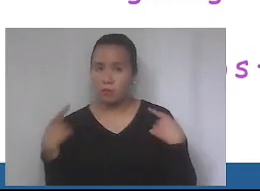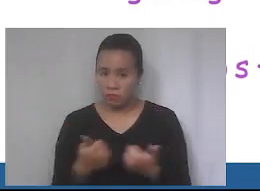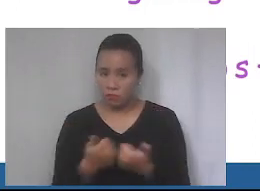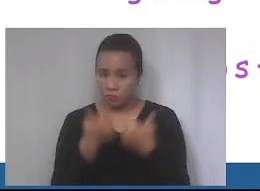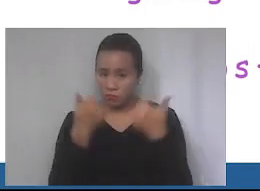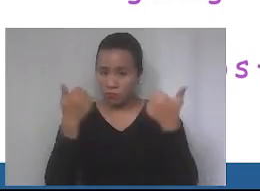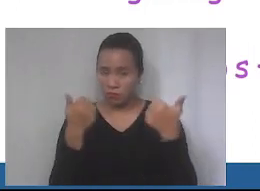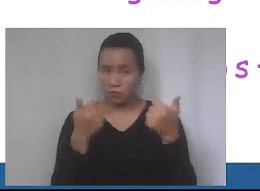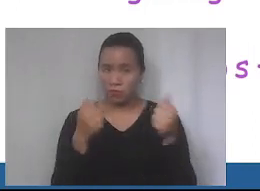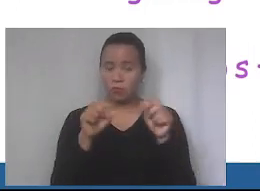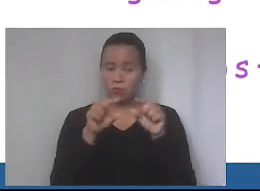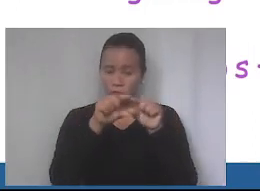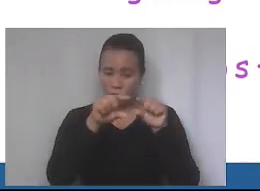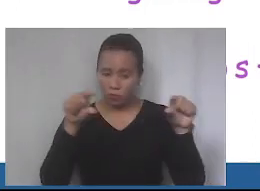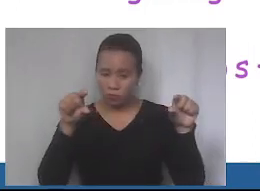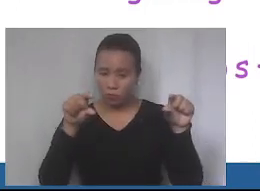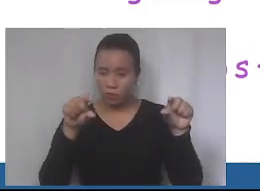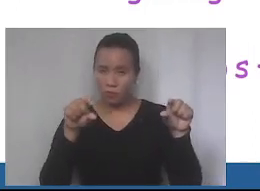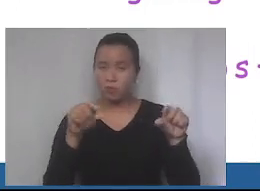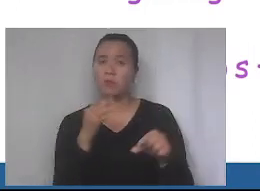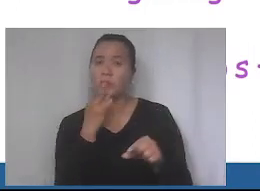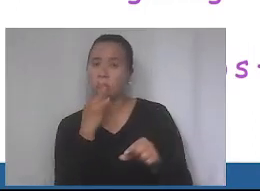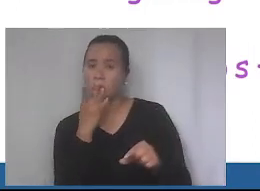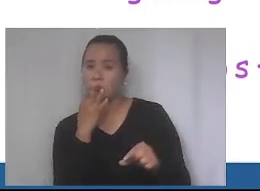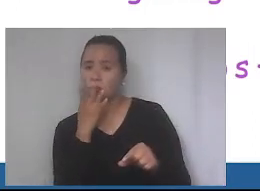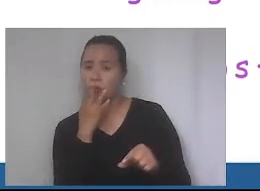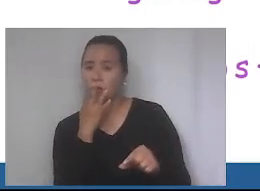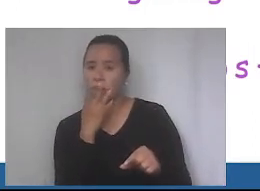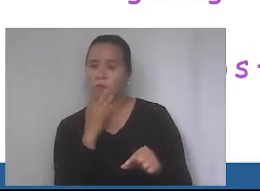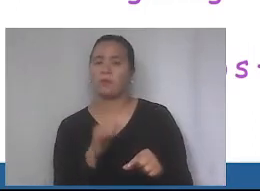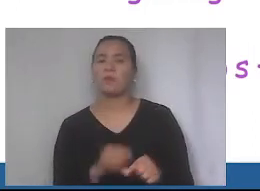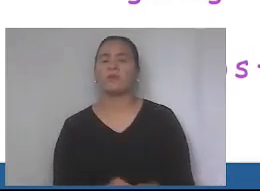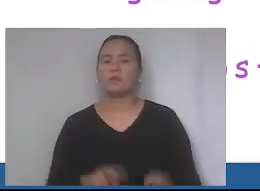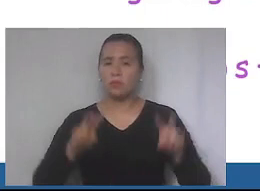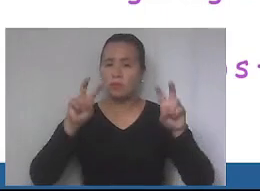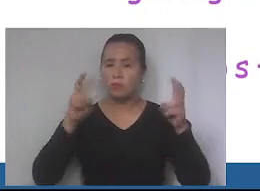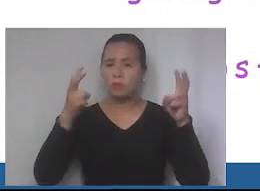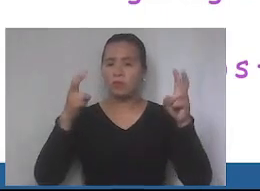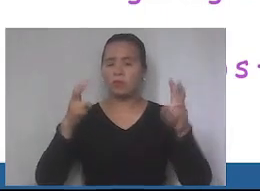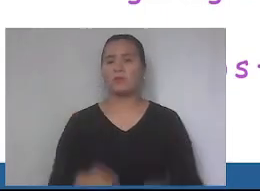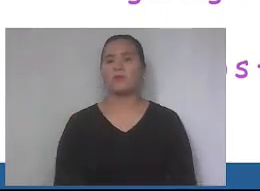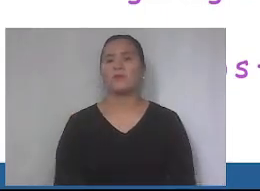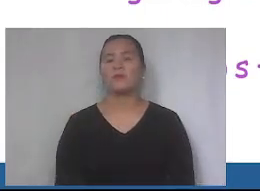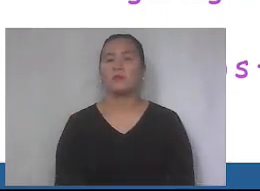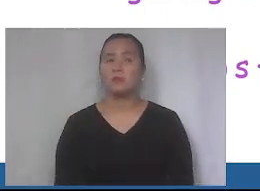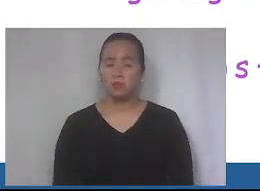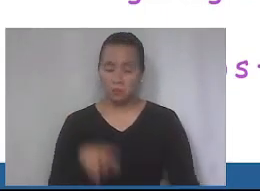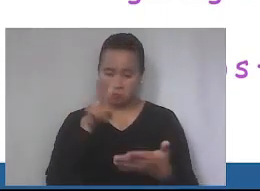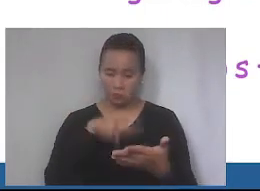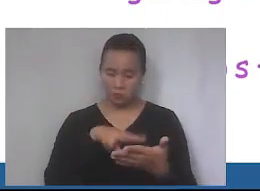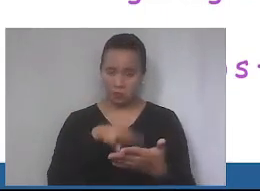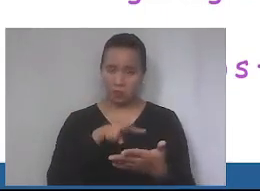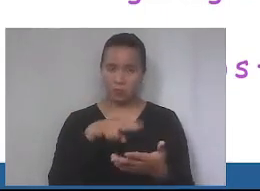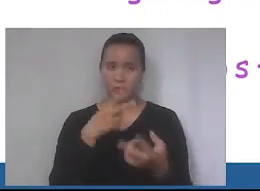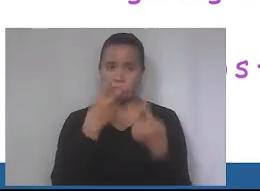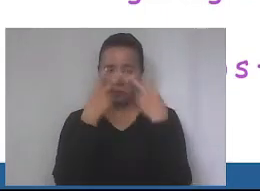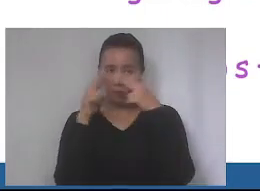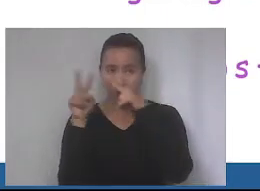speech. If a person has a challenge with color, select Show Labels.